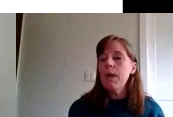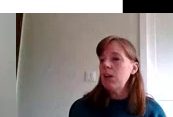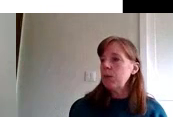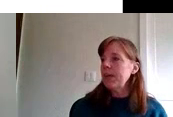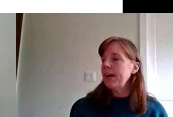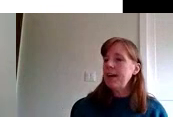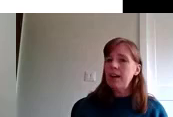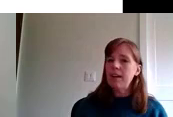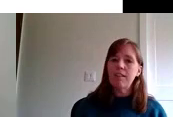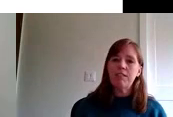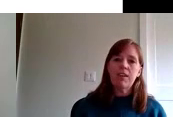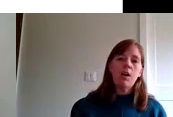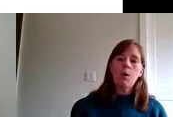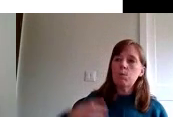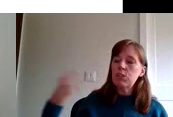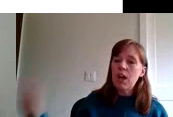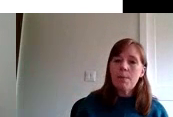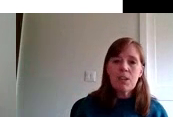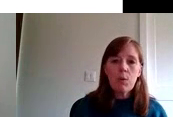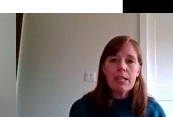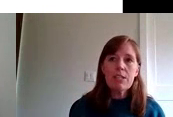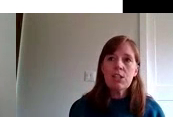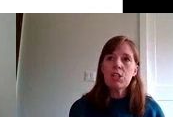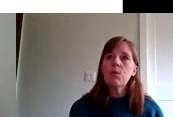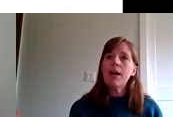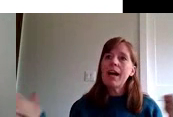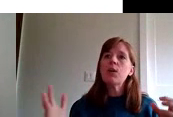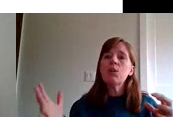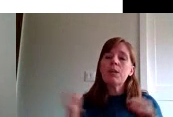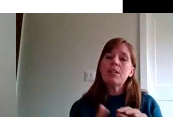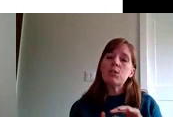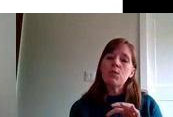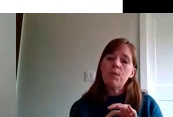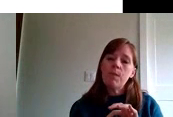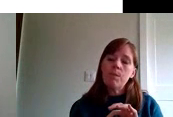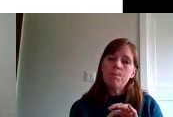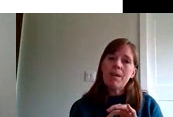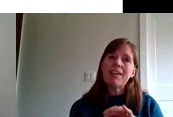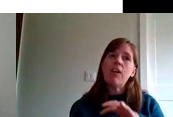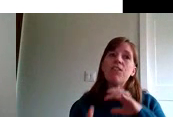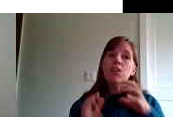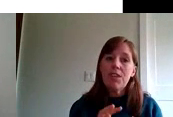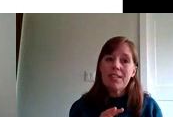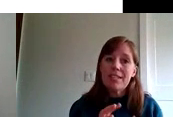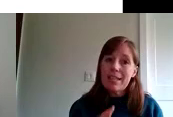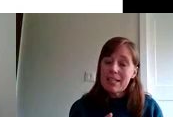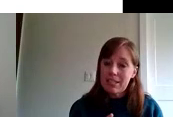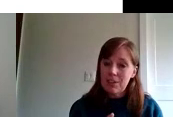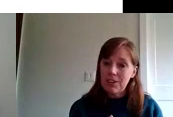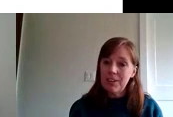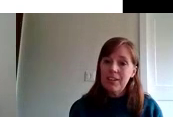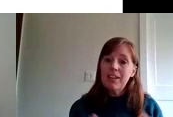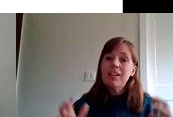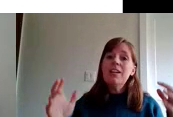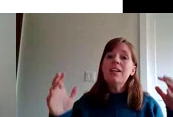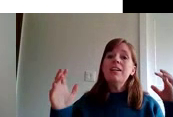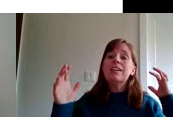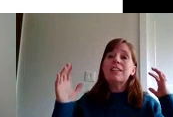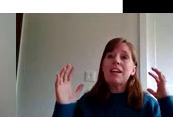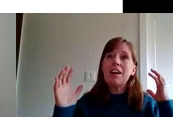at home and we have jobs that we need to do. How can we make a few things